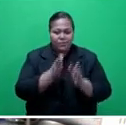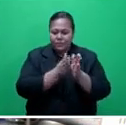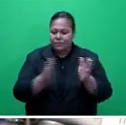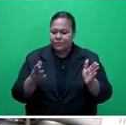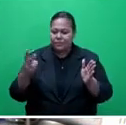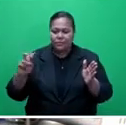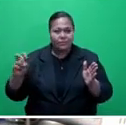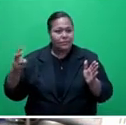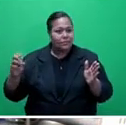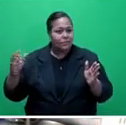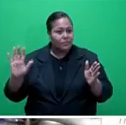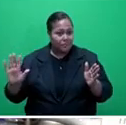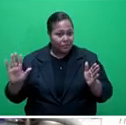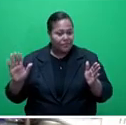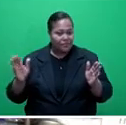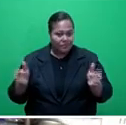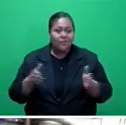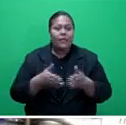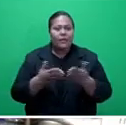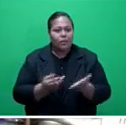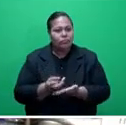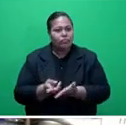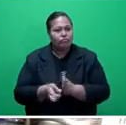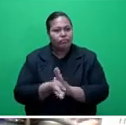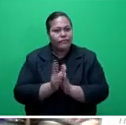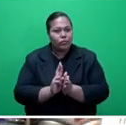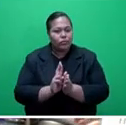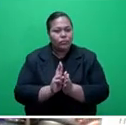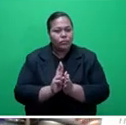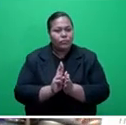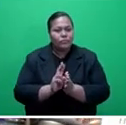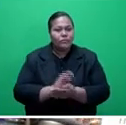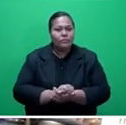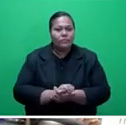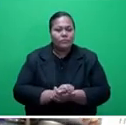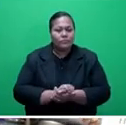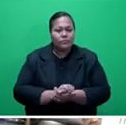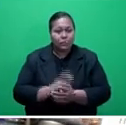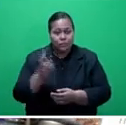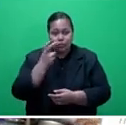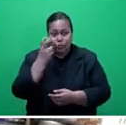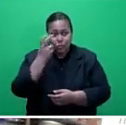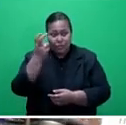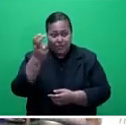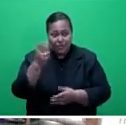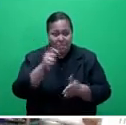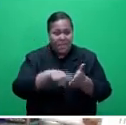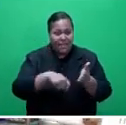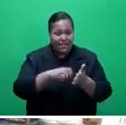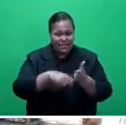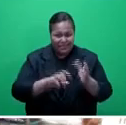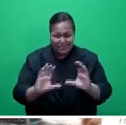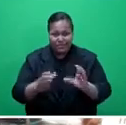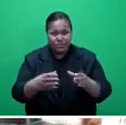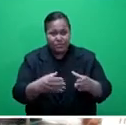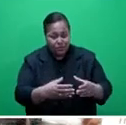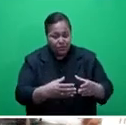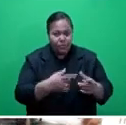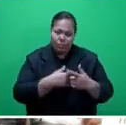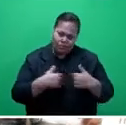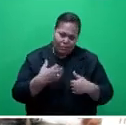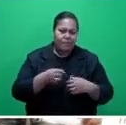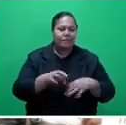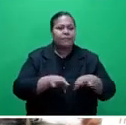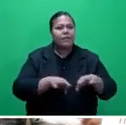going through a mid-term review this year. And as for the tourism tech sector, sir, we will have a successor plan,